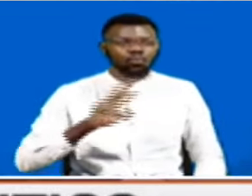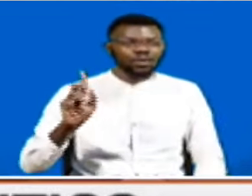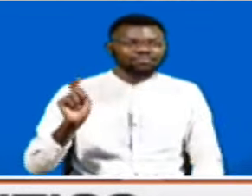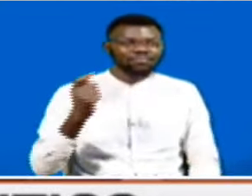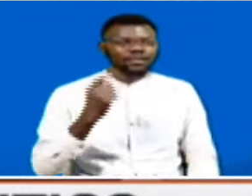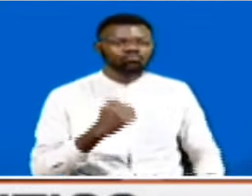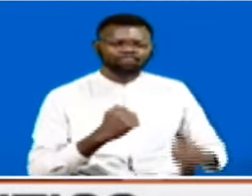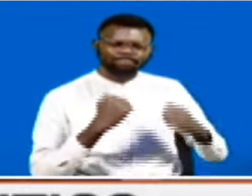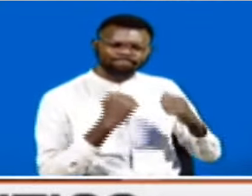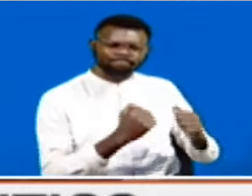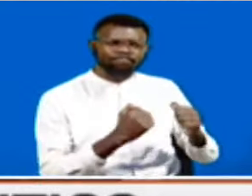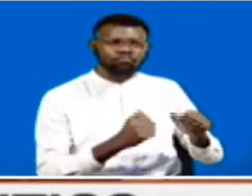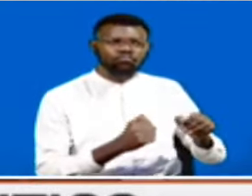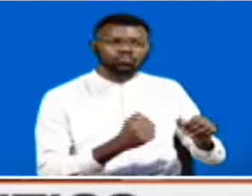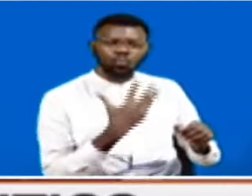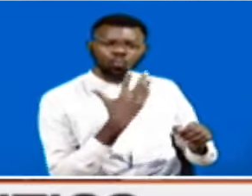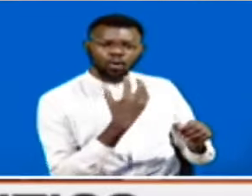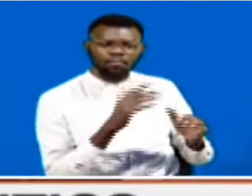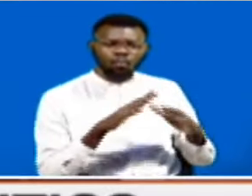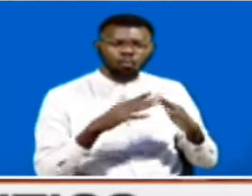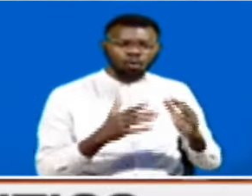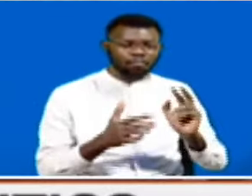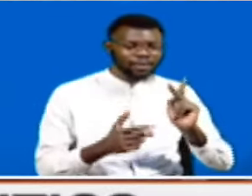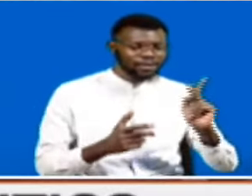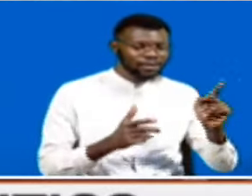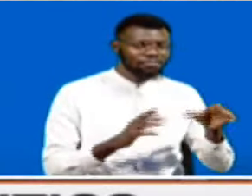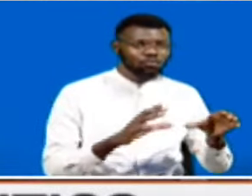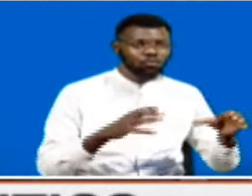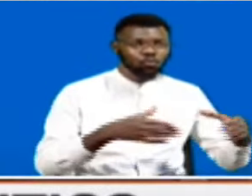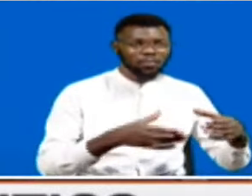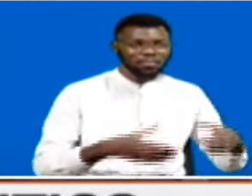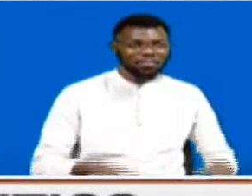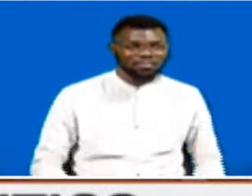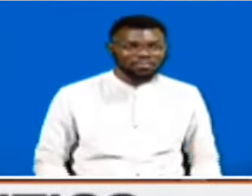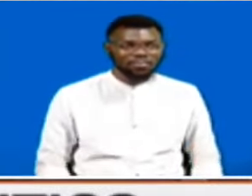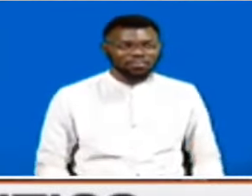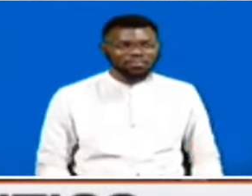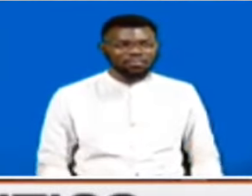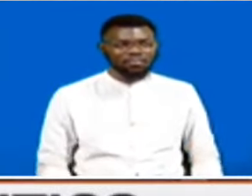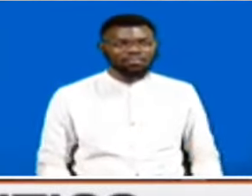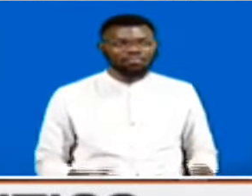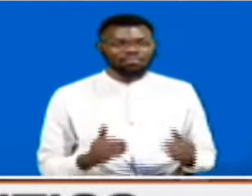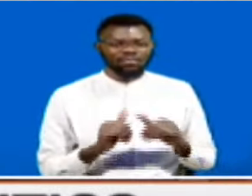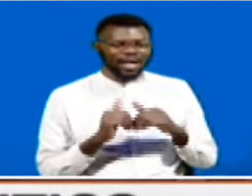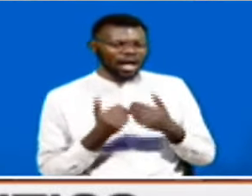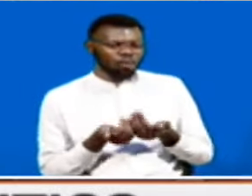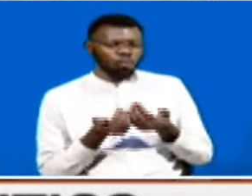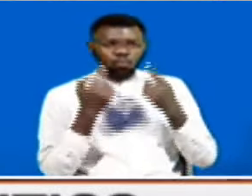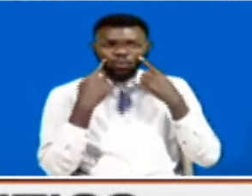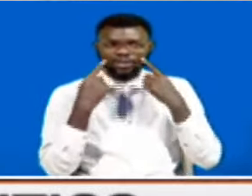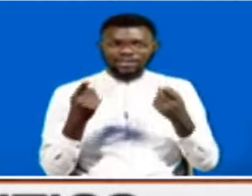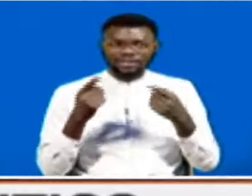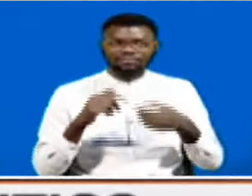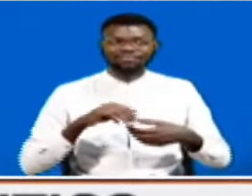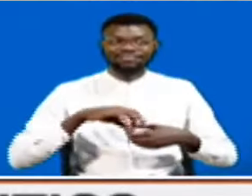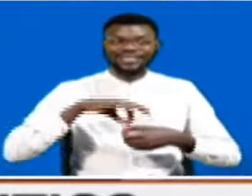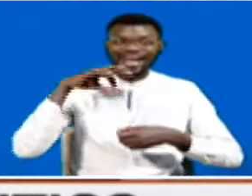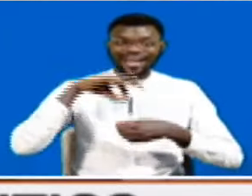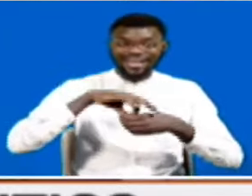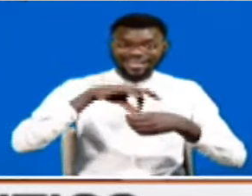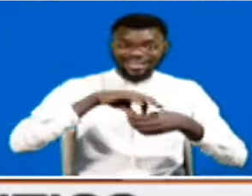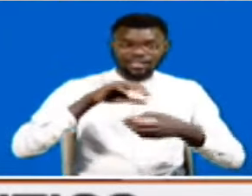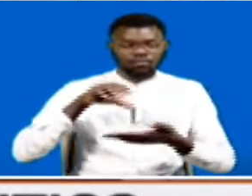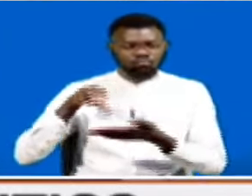to hive a huge chunk to Kenya Kwanza? When did he hive the huge chunk? Look at the number of elected positions and the top